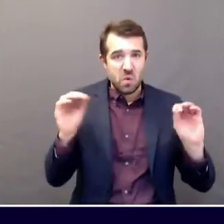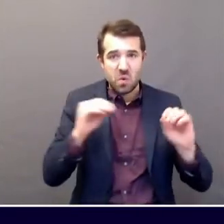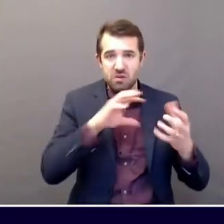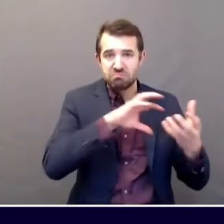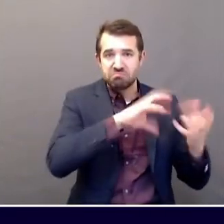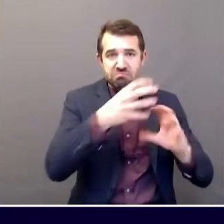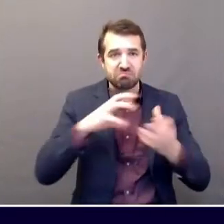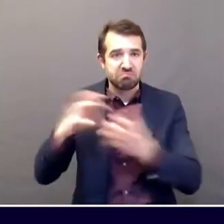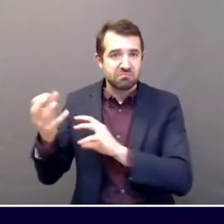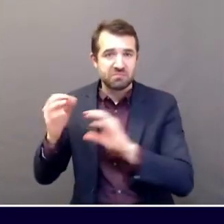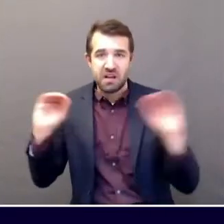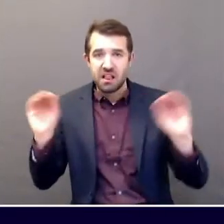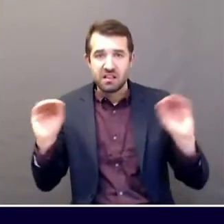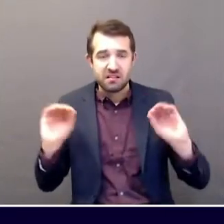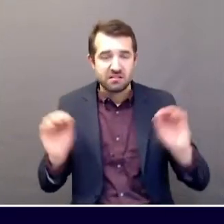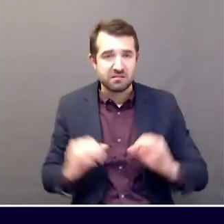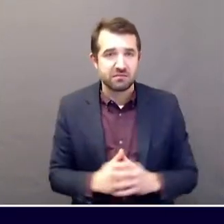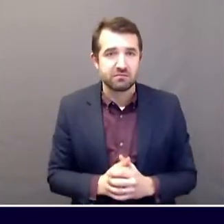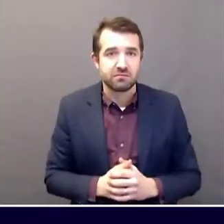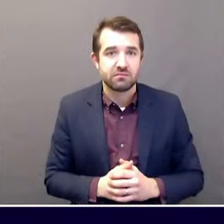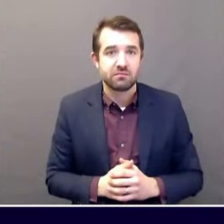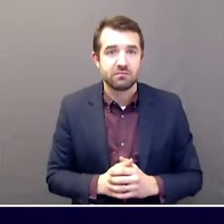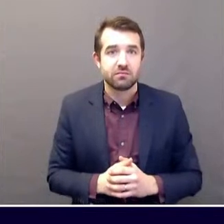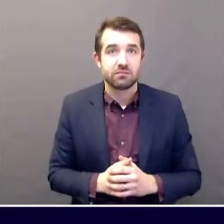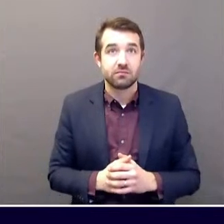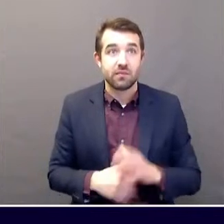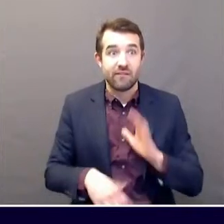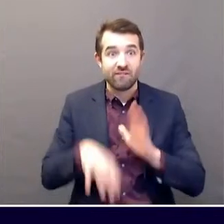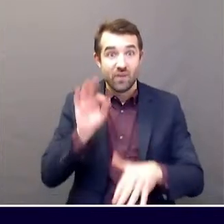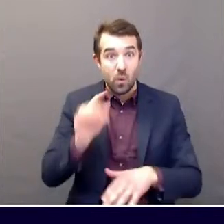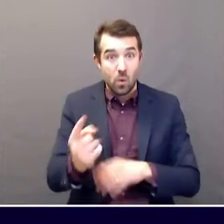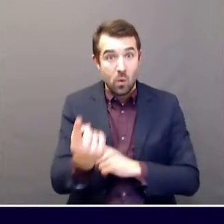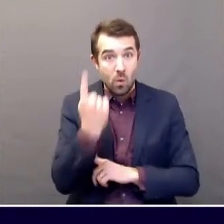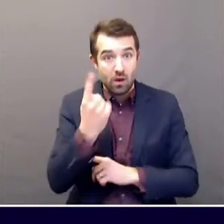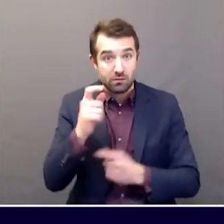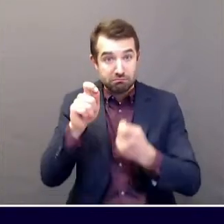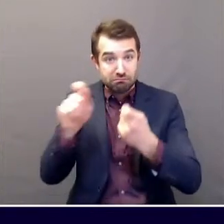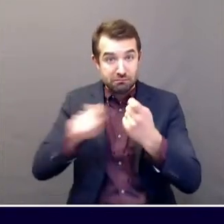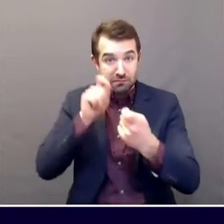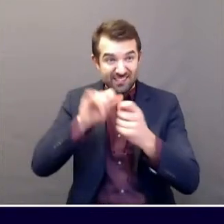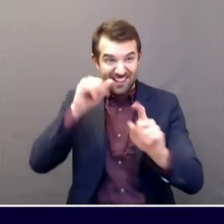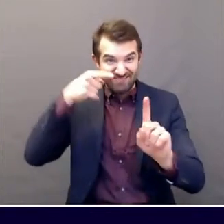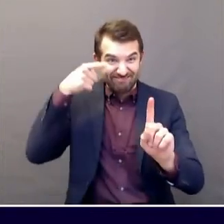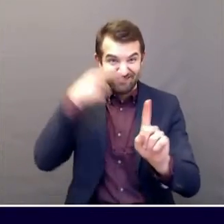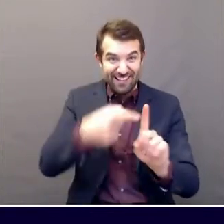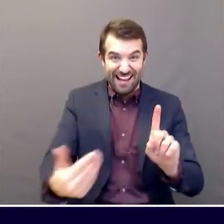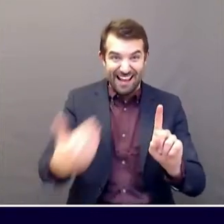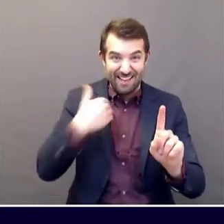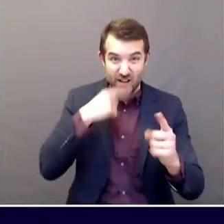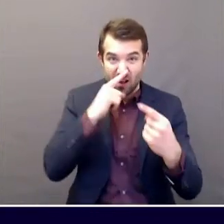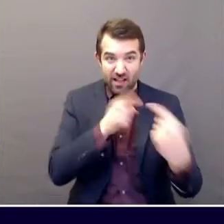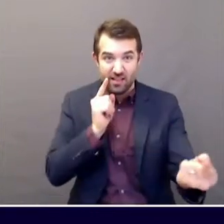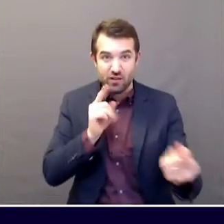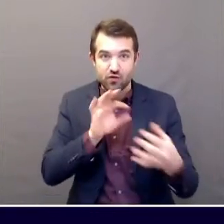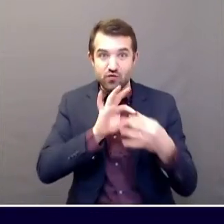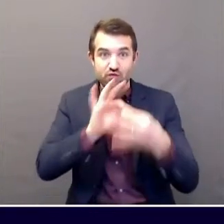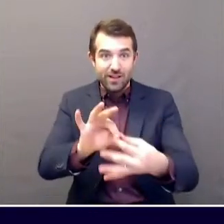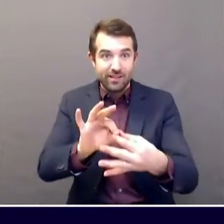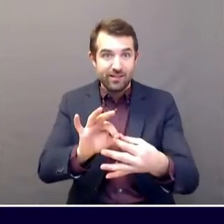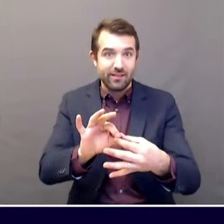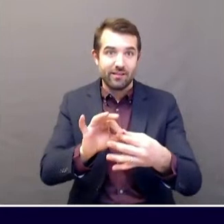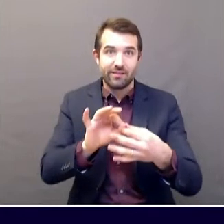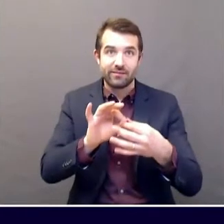you will definitely have a reaction. That's why, for example, for folks who have had a history of severe reactions in the